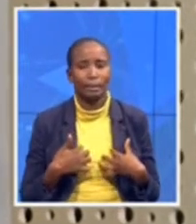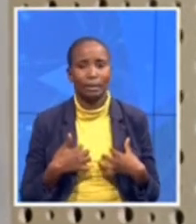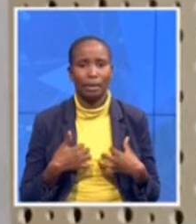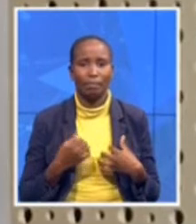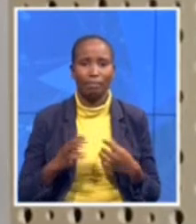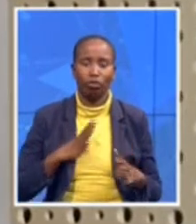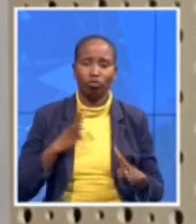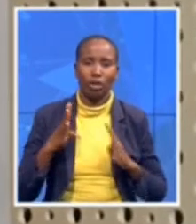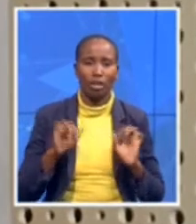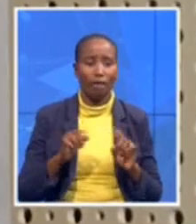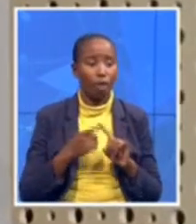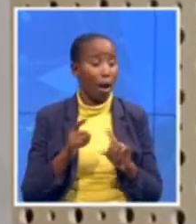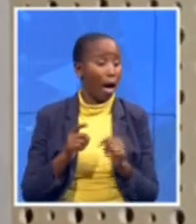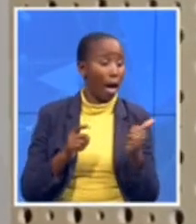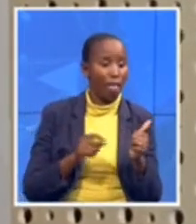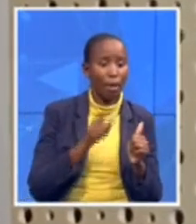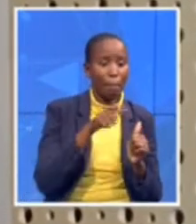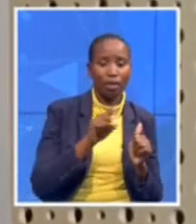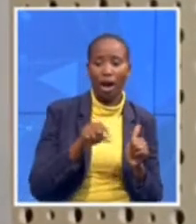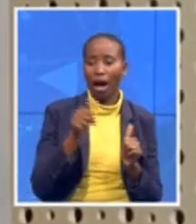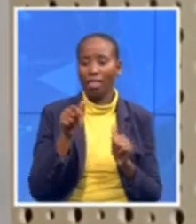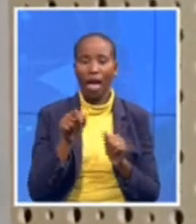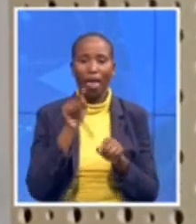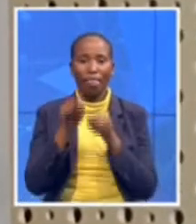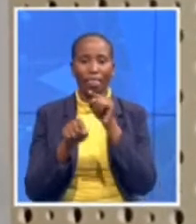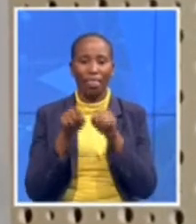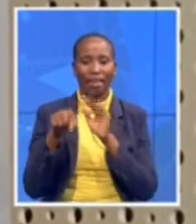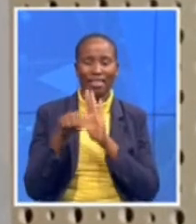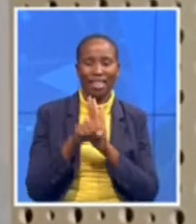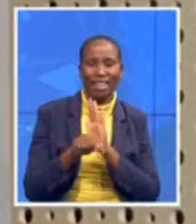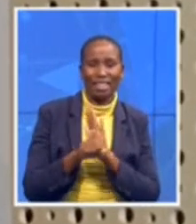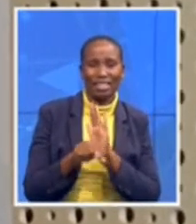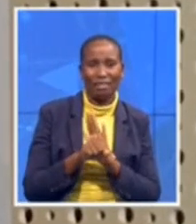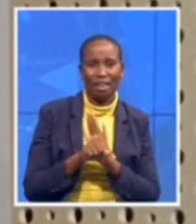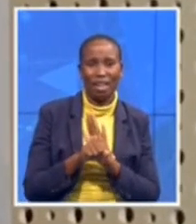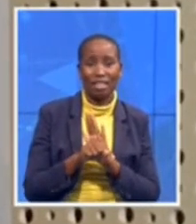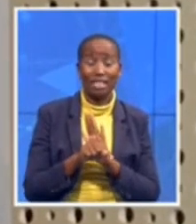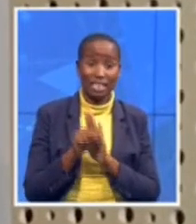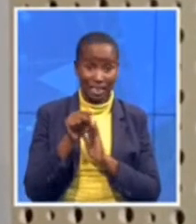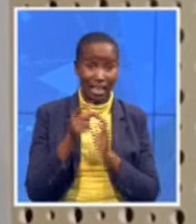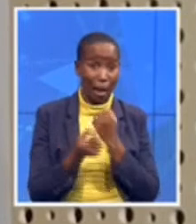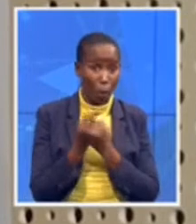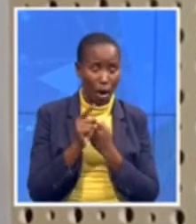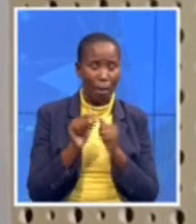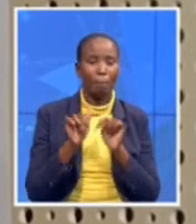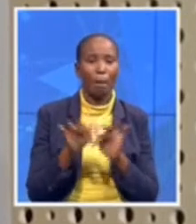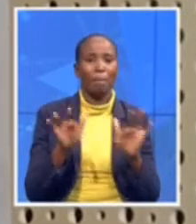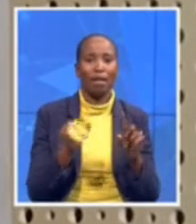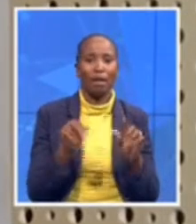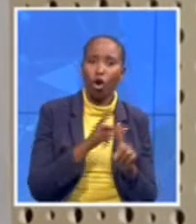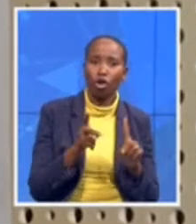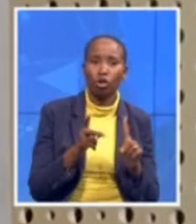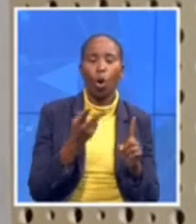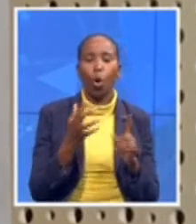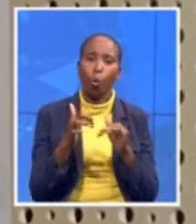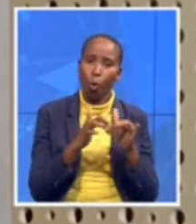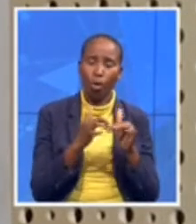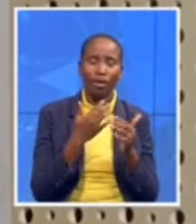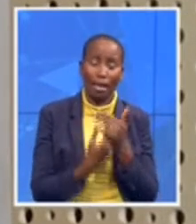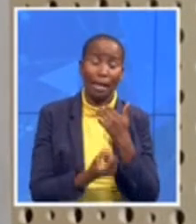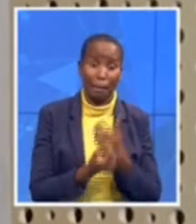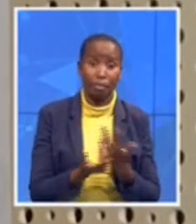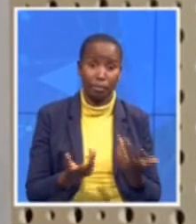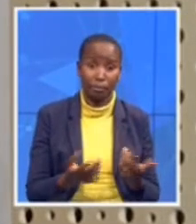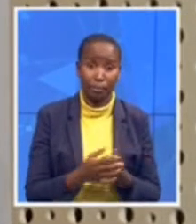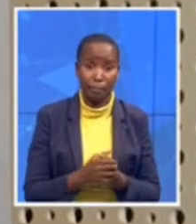at a larger scale where public violence and war can be incited. You know, we don't need to look far to